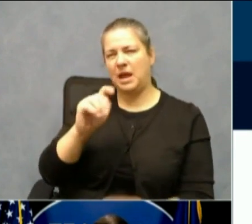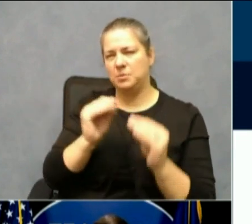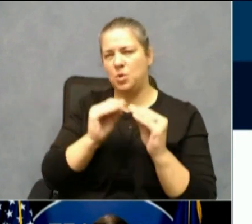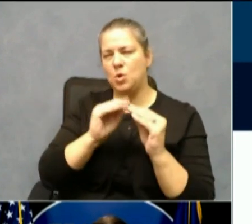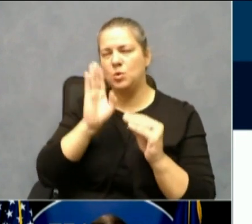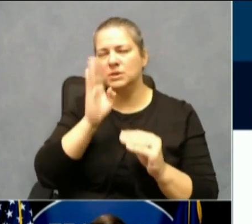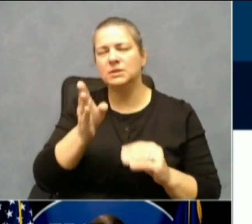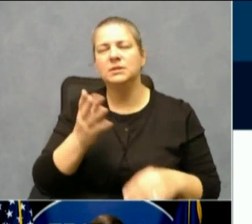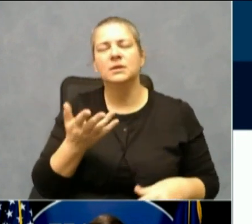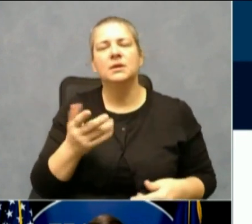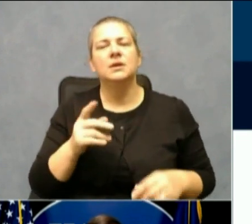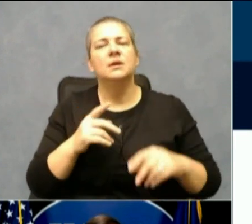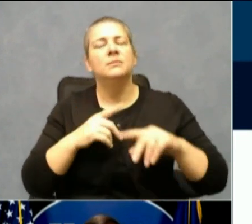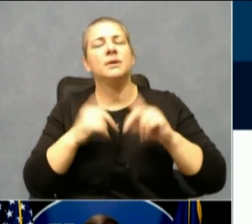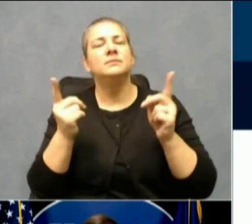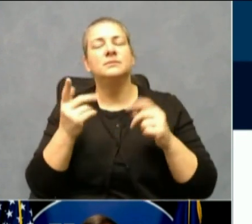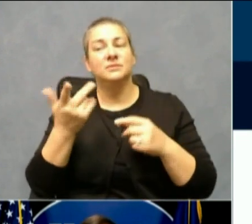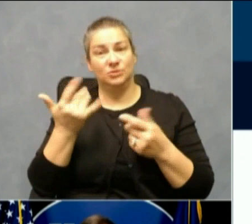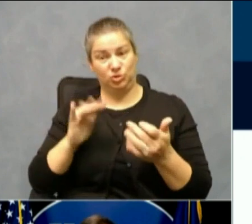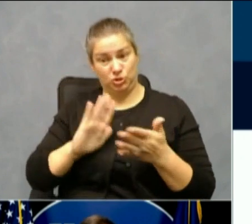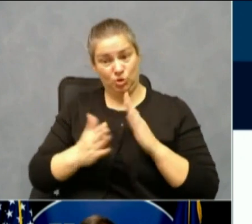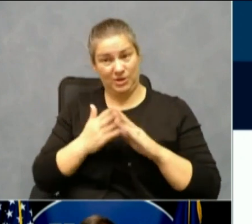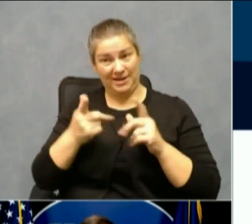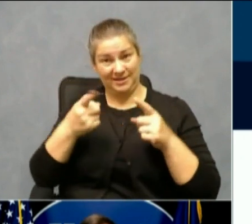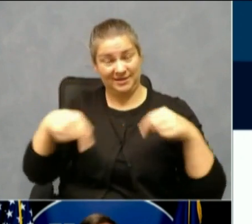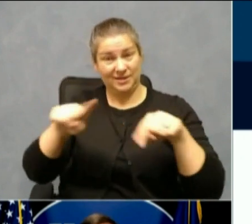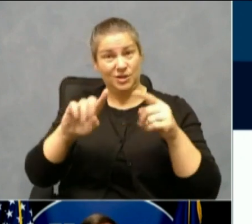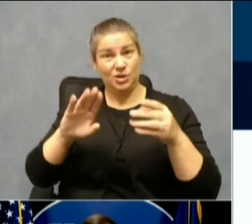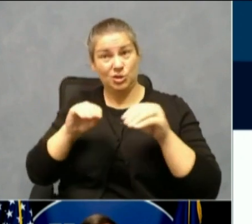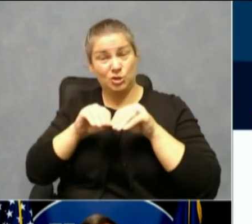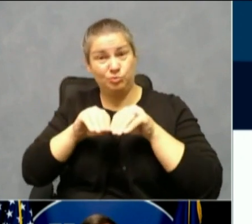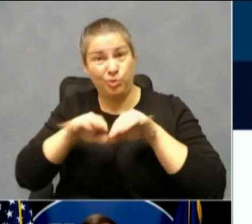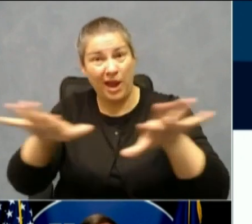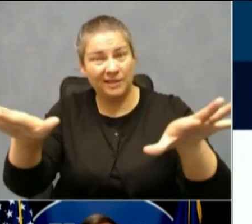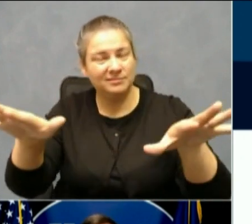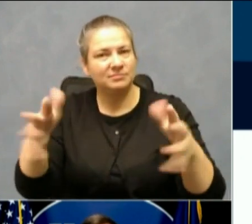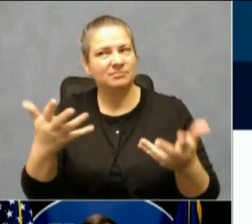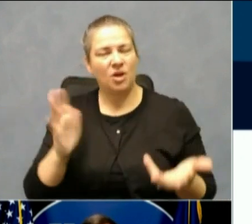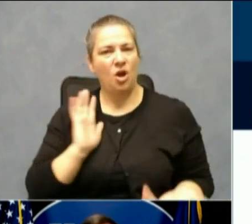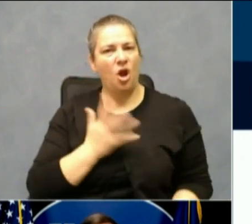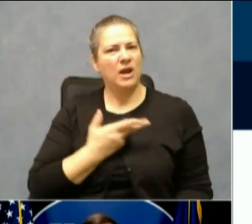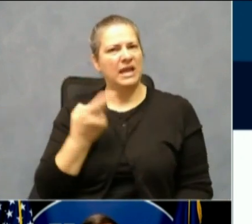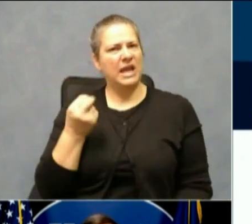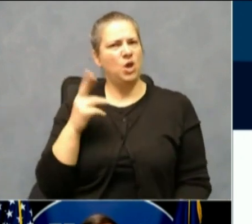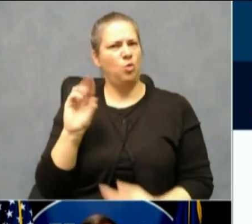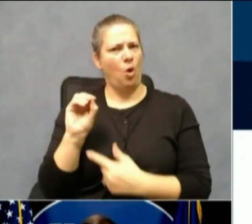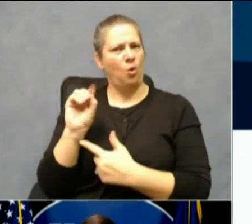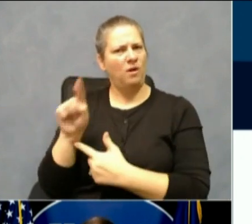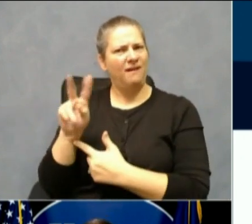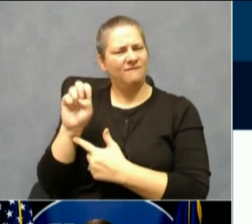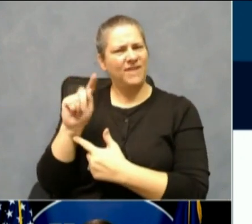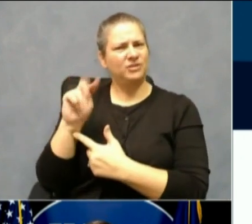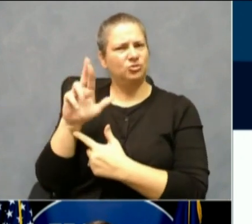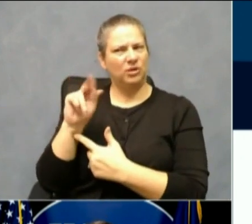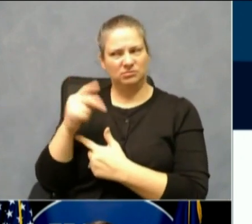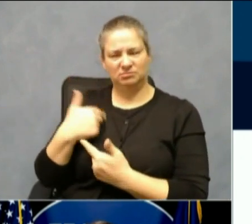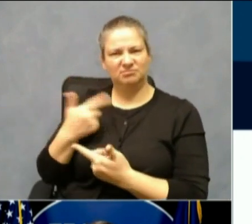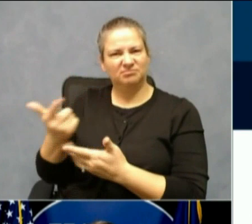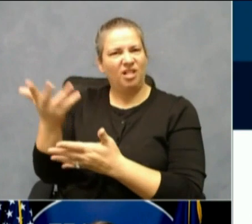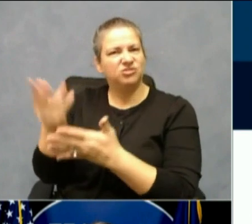because of the amount of community spread, we're even losing our heroes that it's our job to protect later in